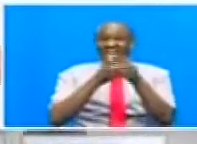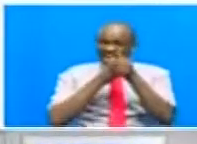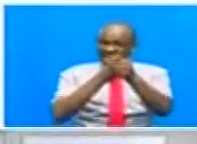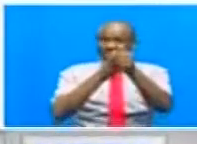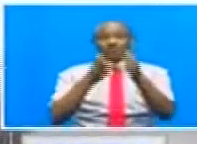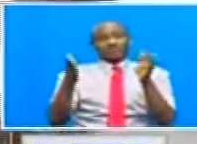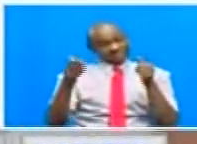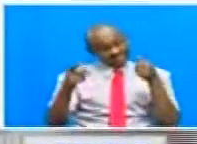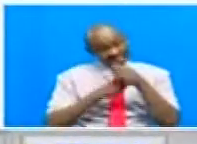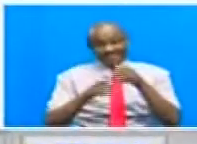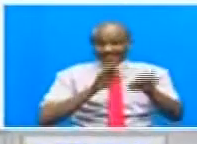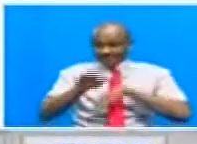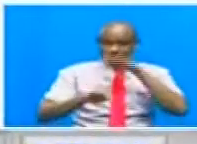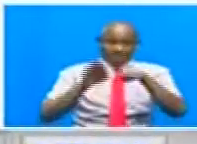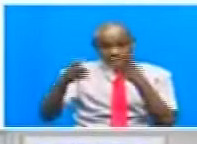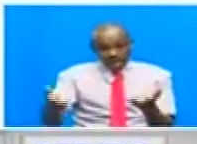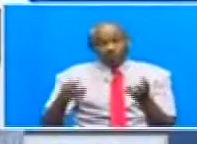all schools, whether they be the